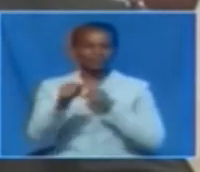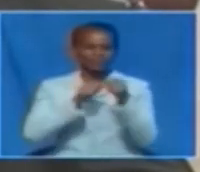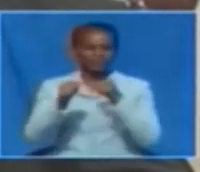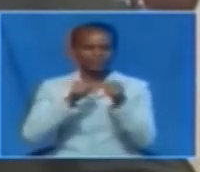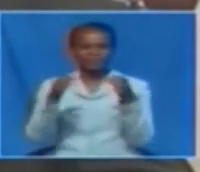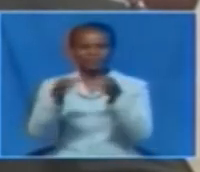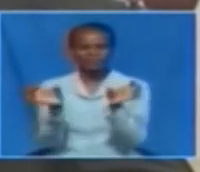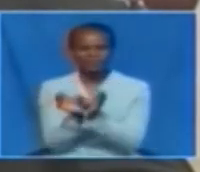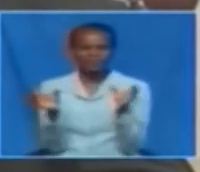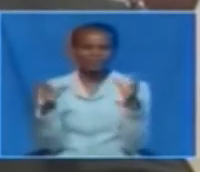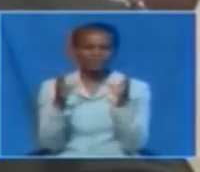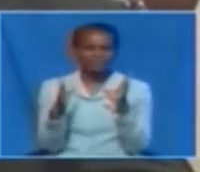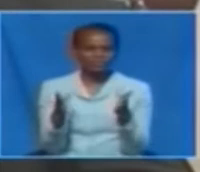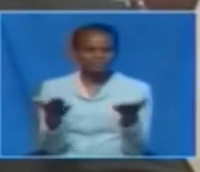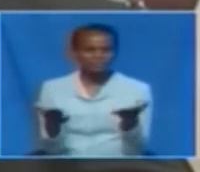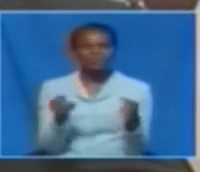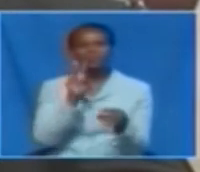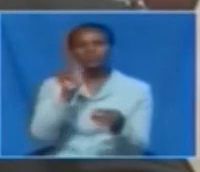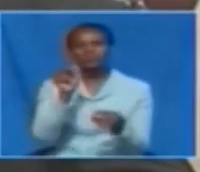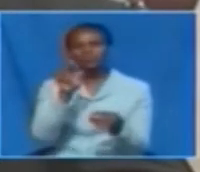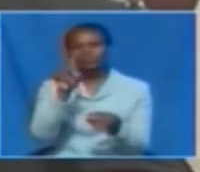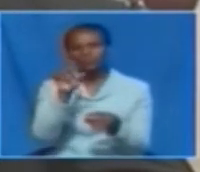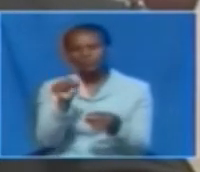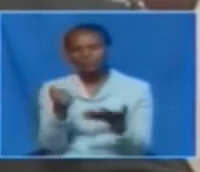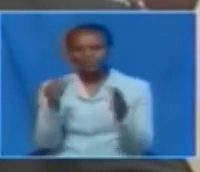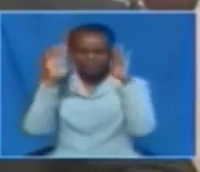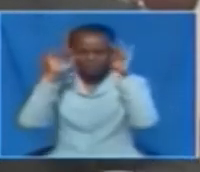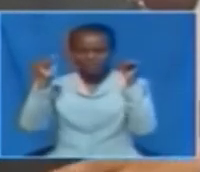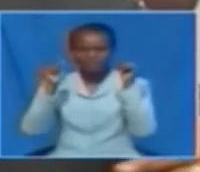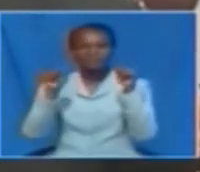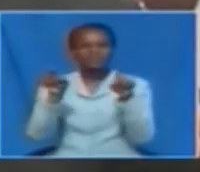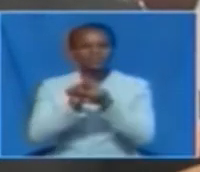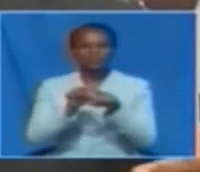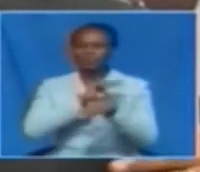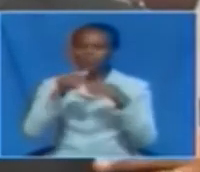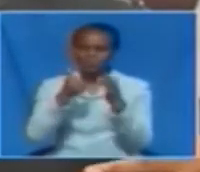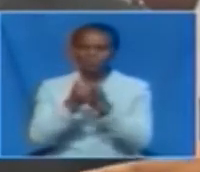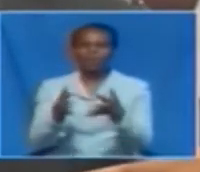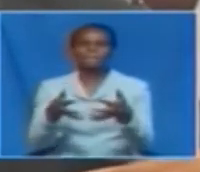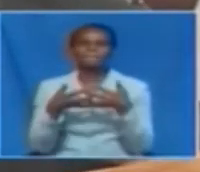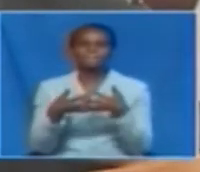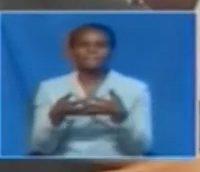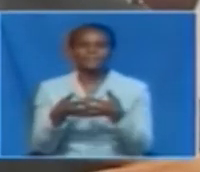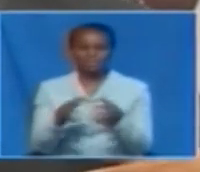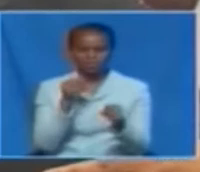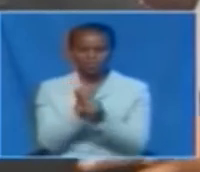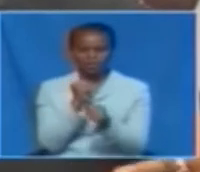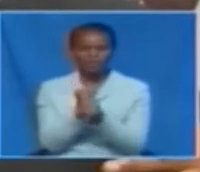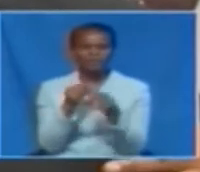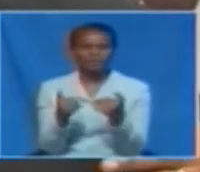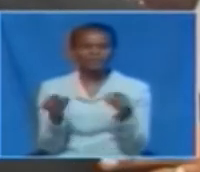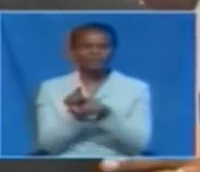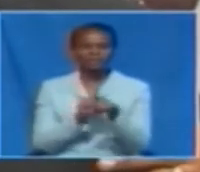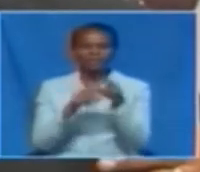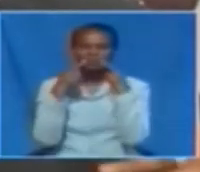constituencies. Councillors will be fighting for their wards. The president will be fighting for the presidency. It's a whole machine that will be working now. The results